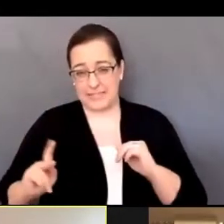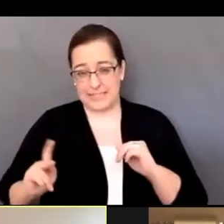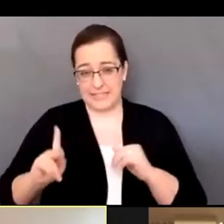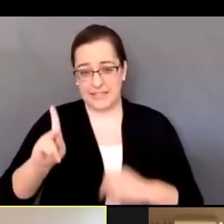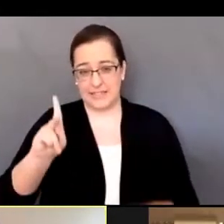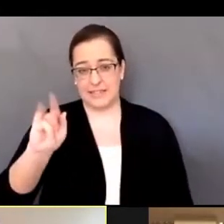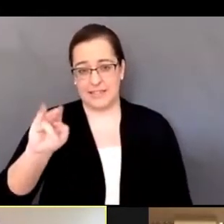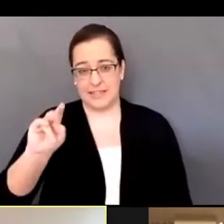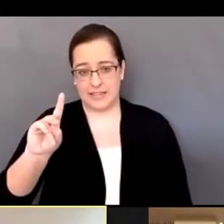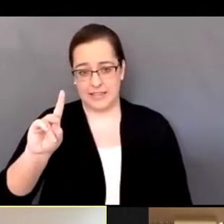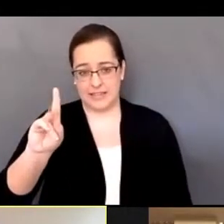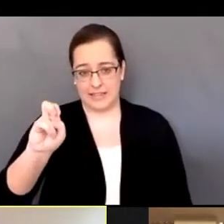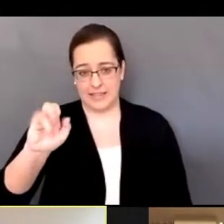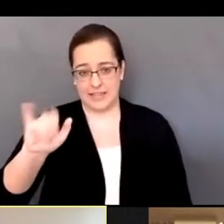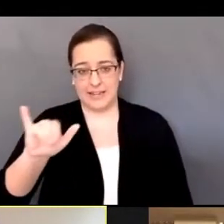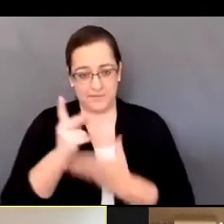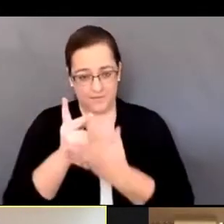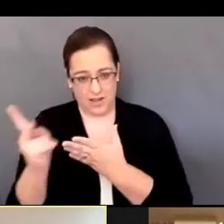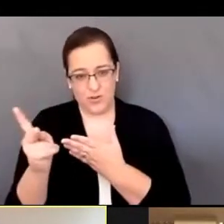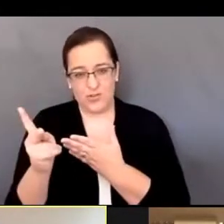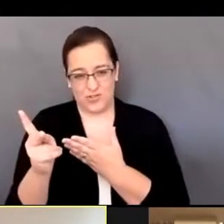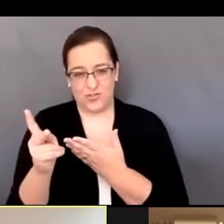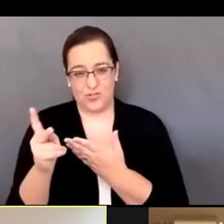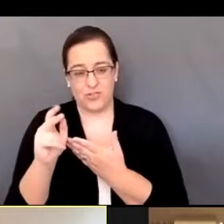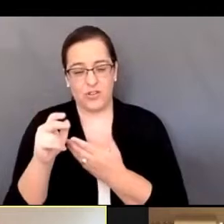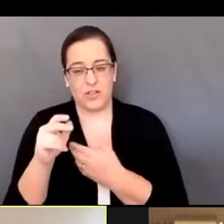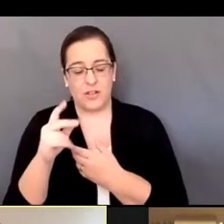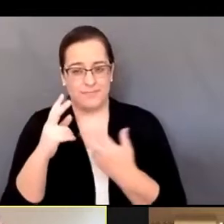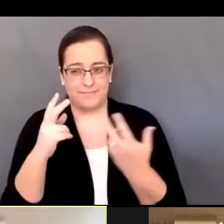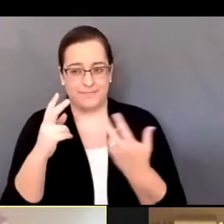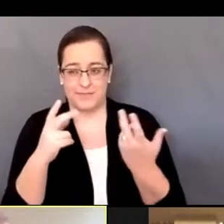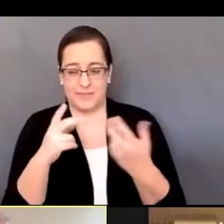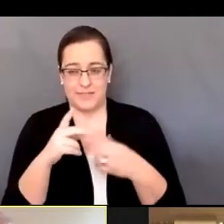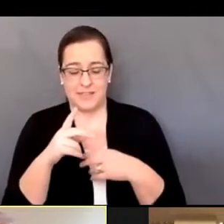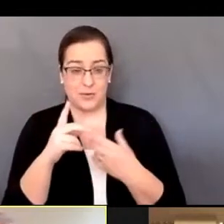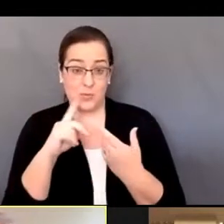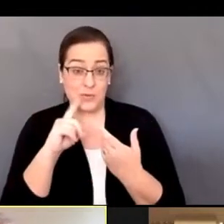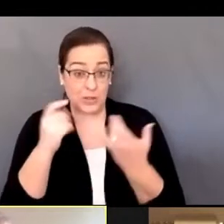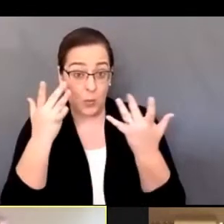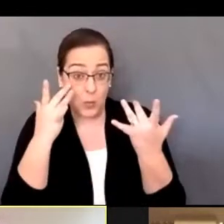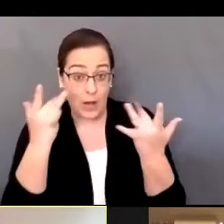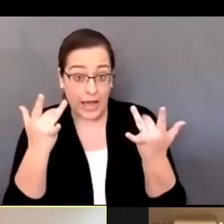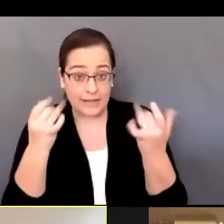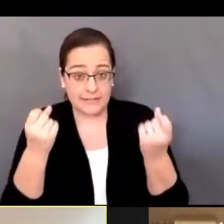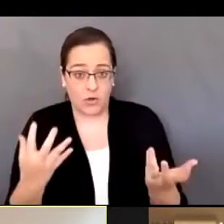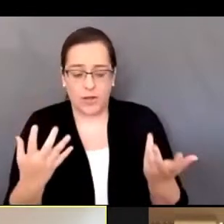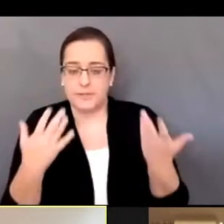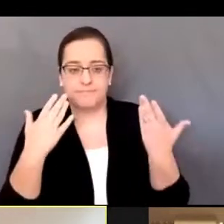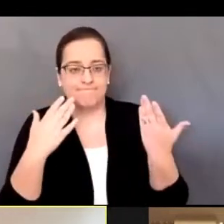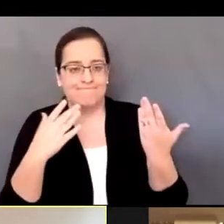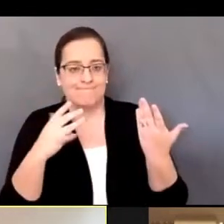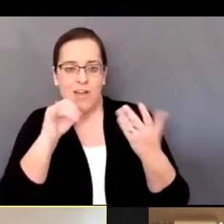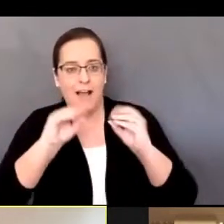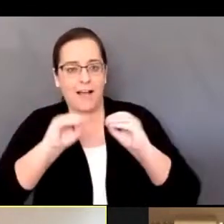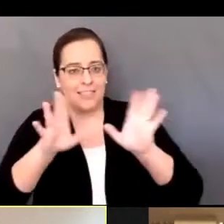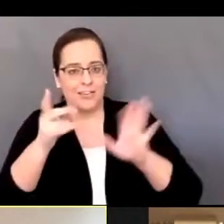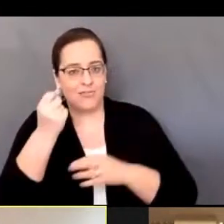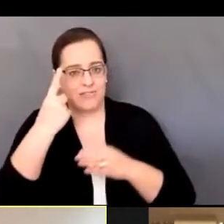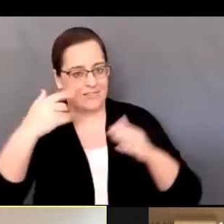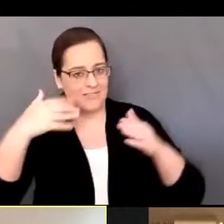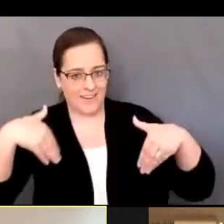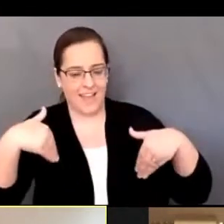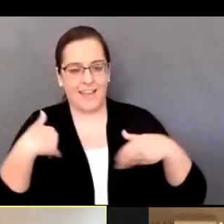fail. And the causes for that, and the reason for, I don't think that they're well understood. What's pretty clear is that they develop what's